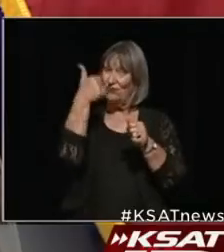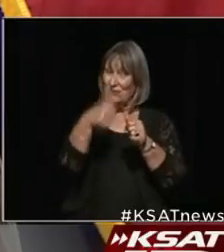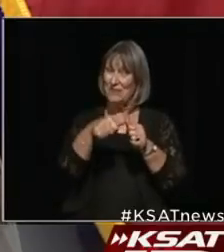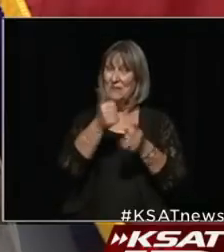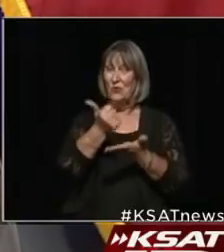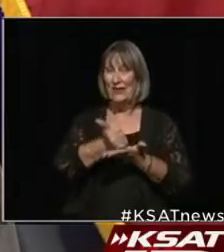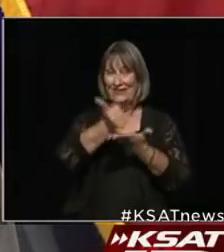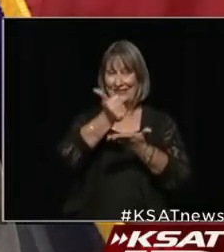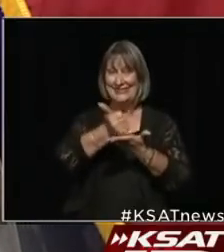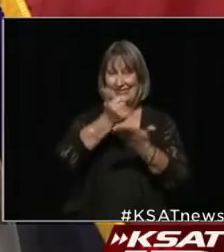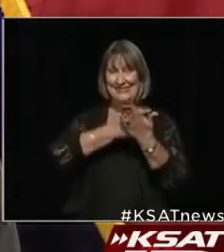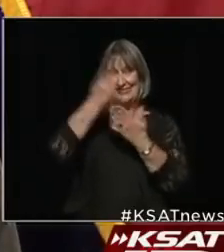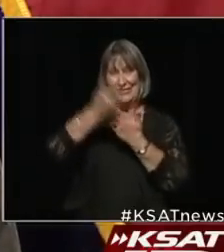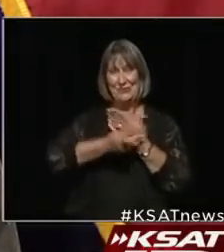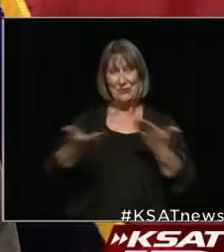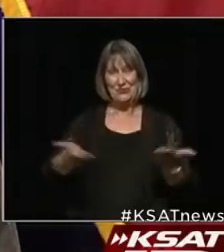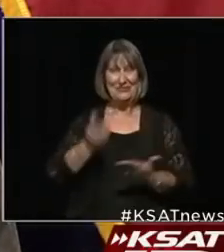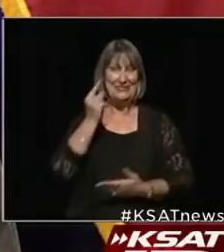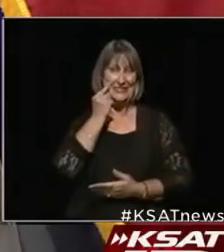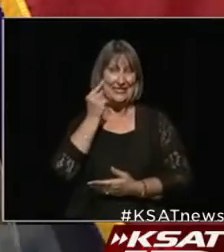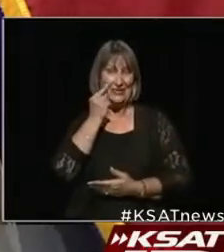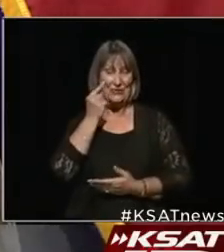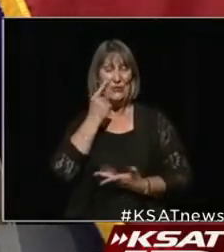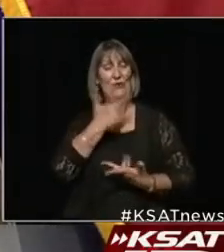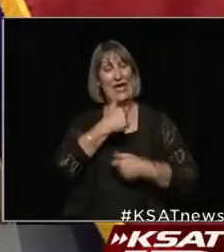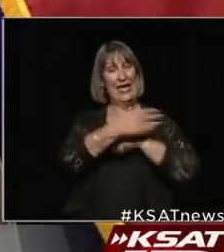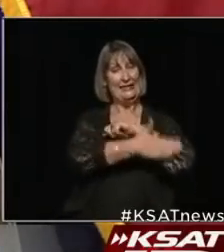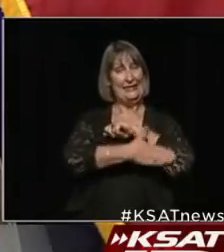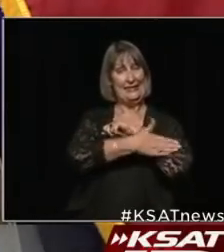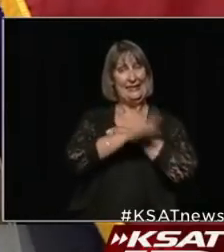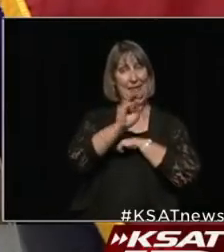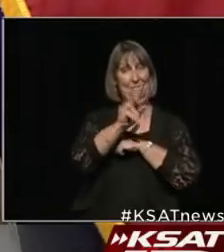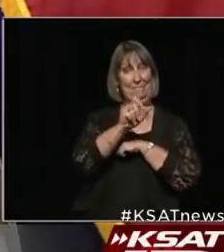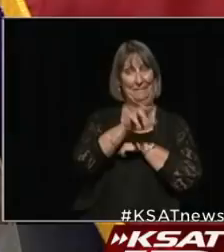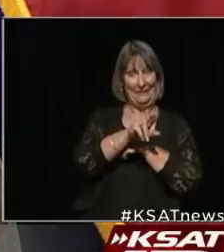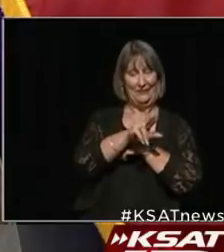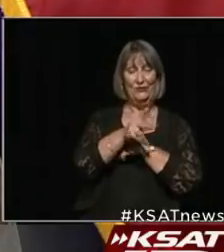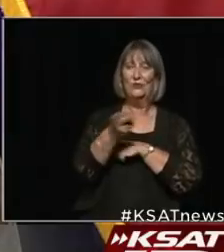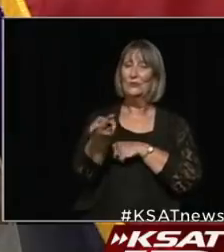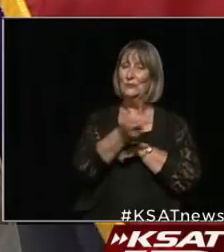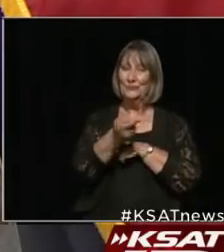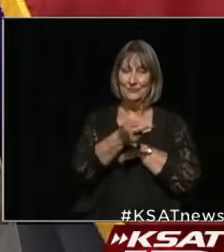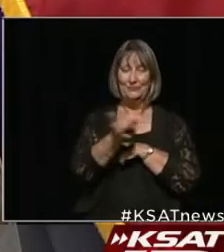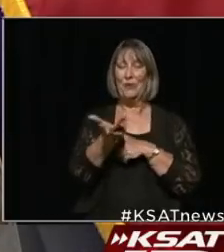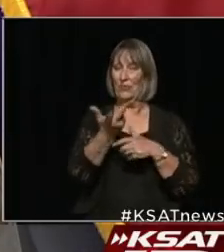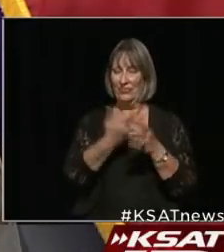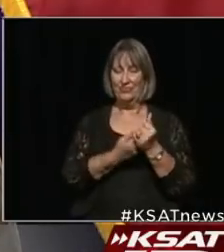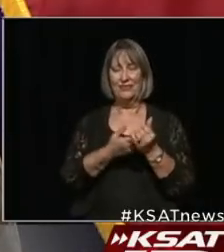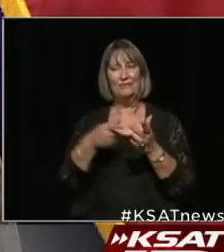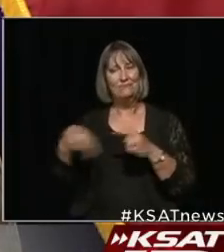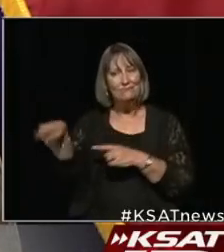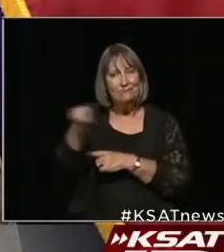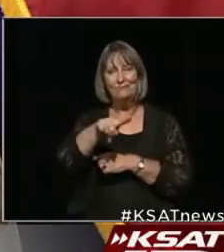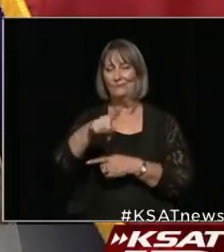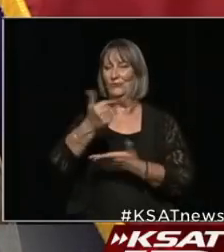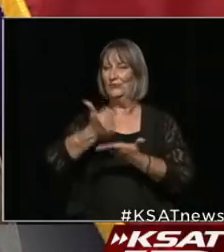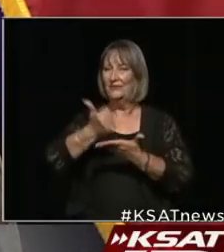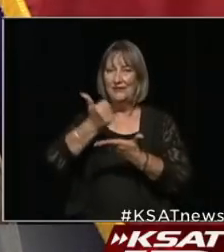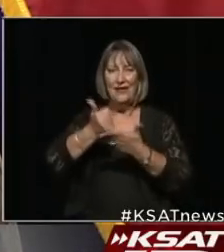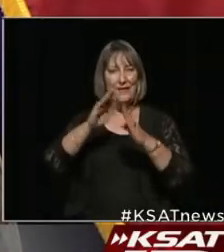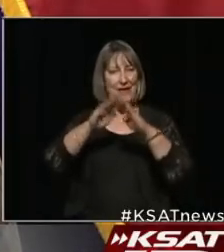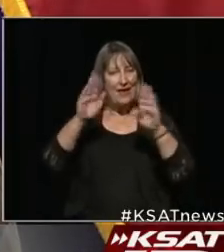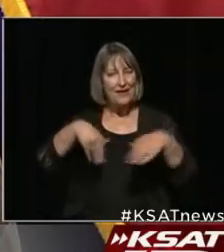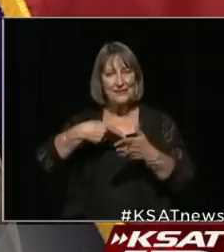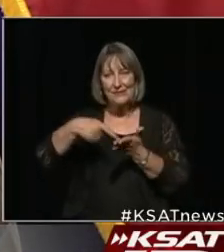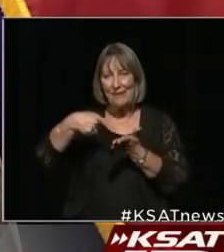the city of San Antonio in collaboration with Bexar County. We know many of you are hurting, and we do have emergency housing assistance for those who